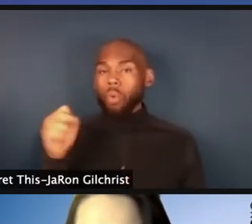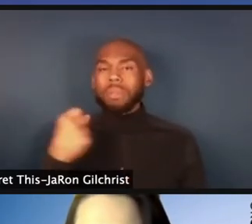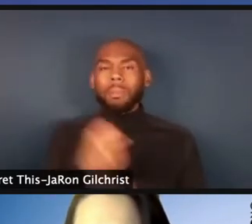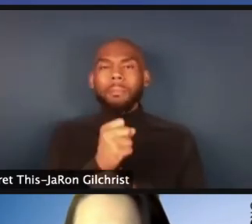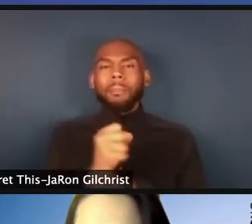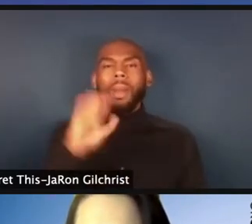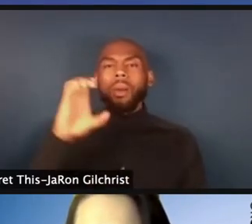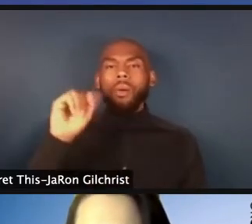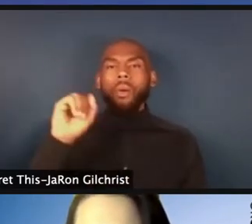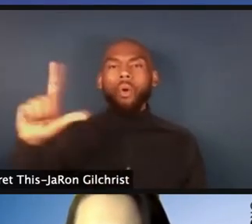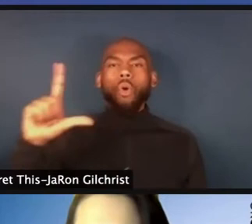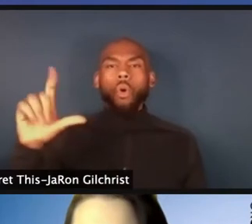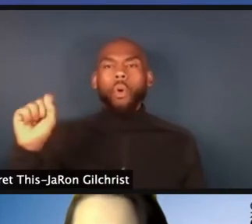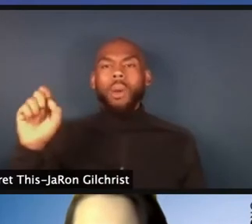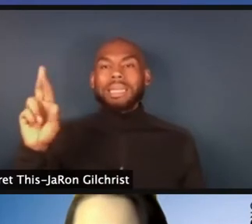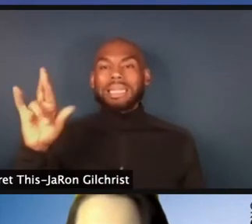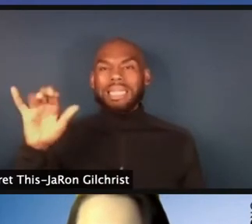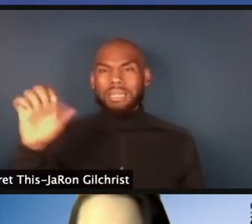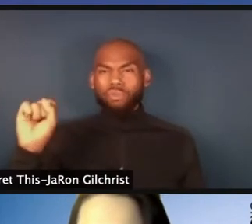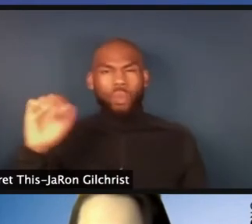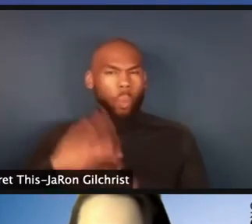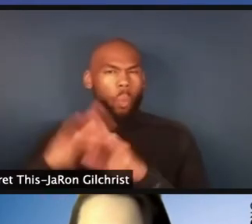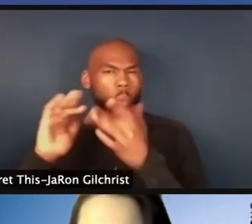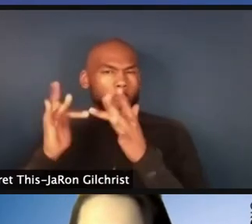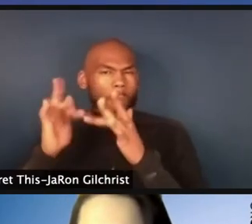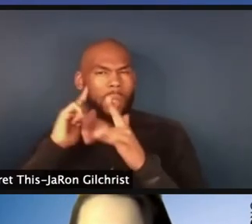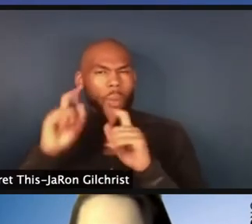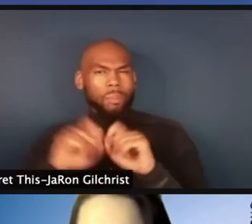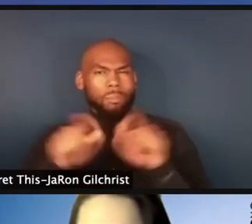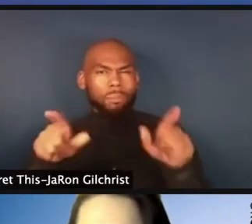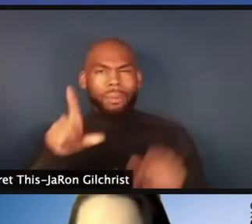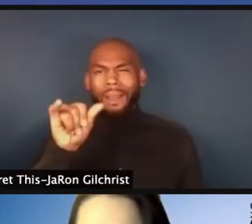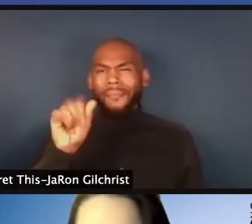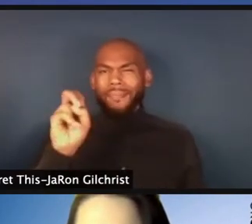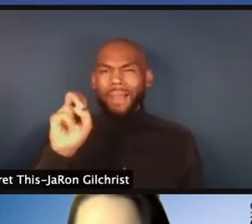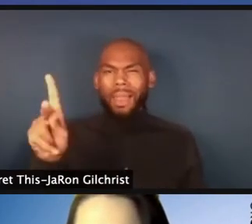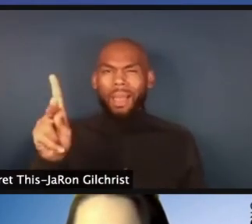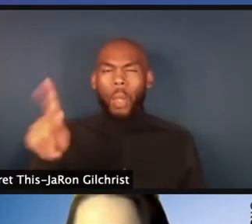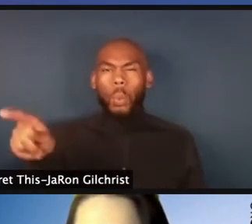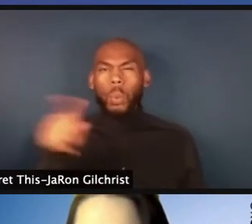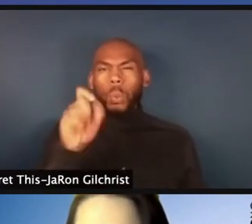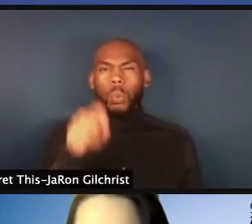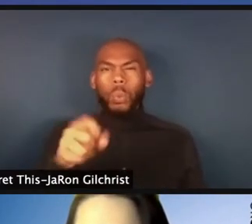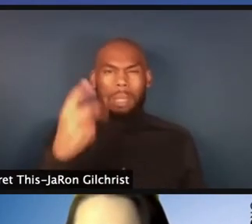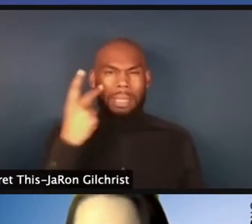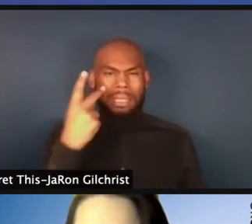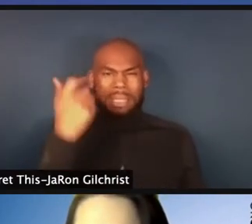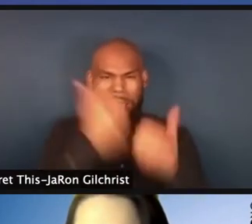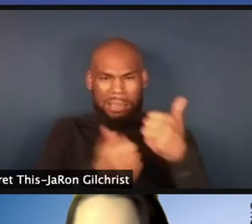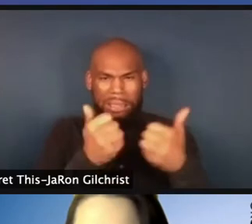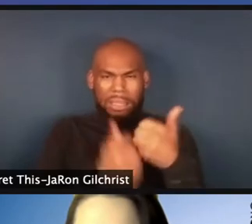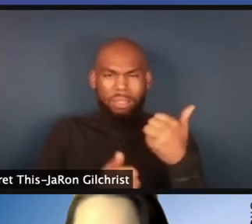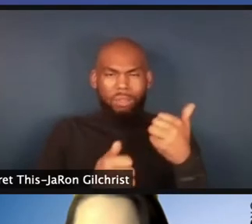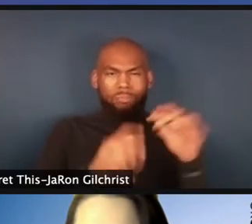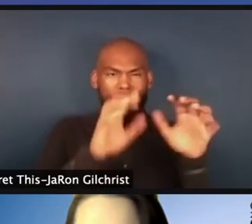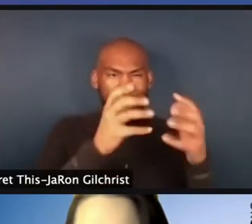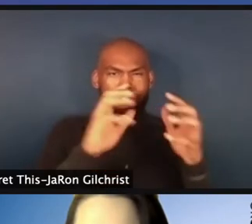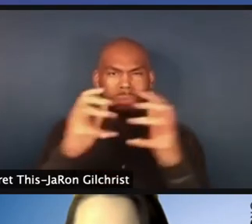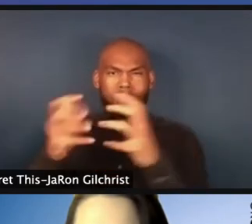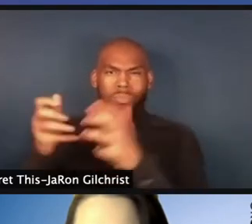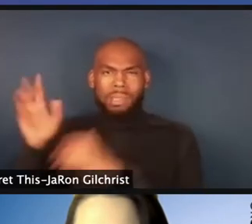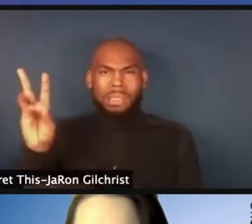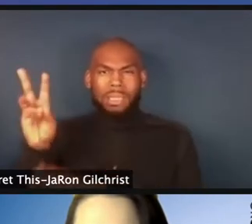series that is on the HowlRound website. We will share a link to that at the end so that you can do a deep dive into each of those core pillars of the Green New Theater